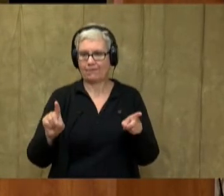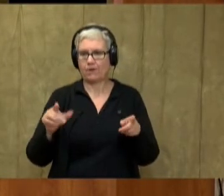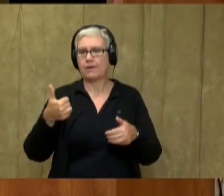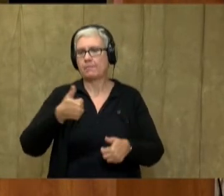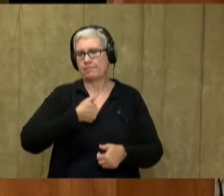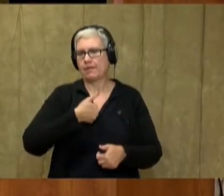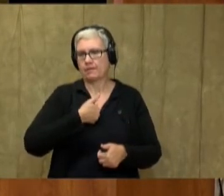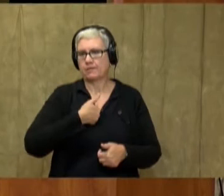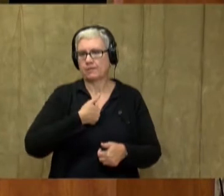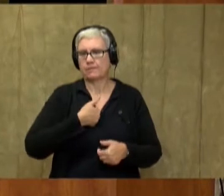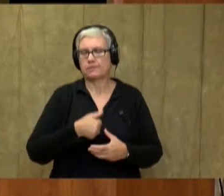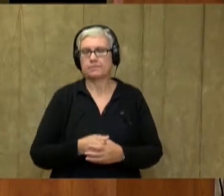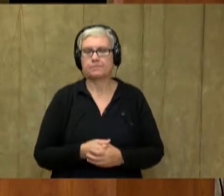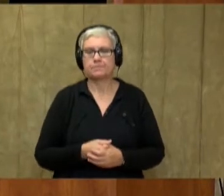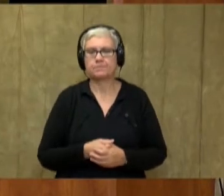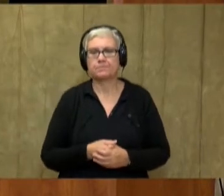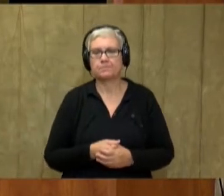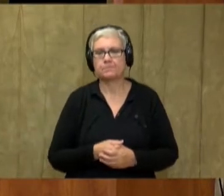own.